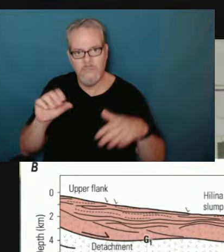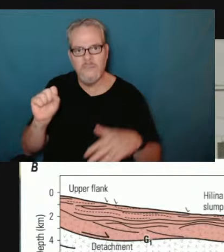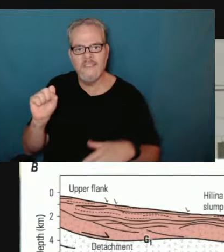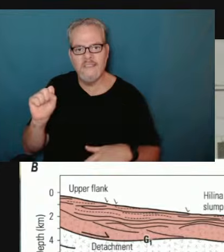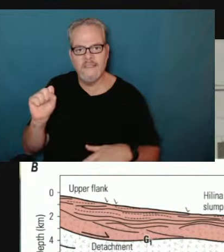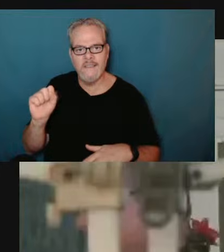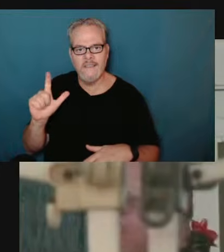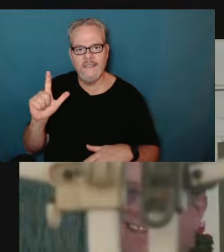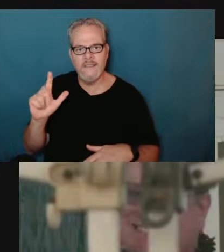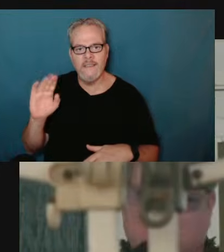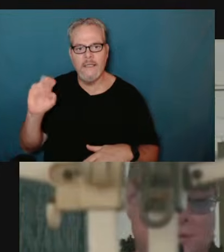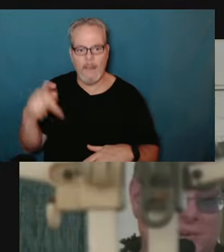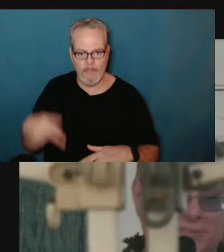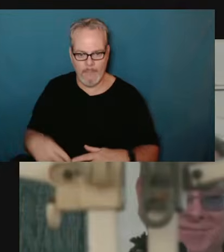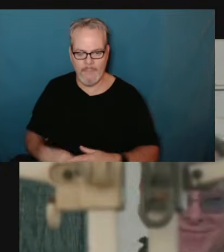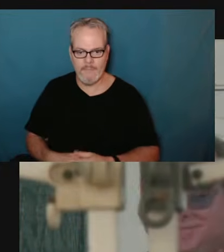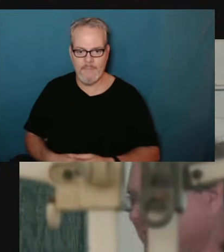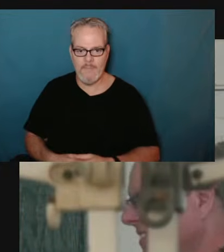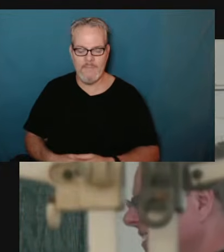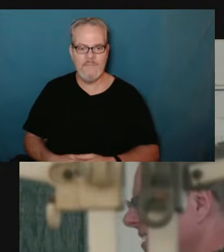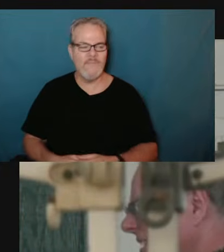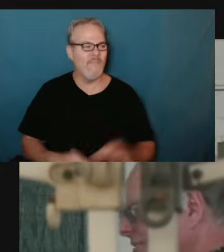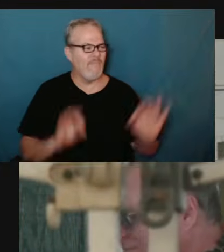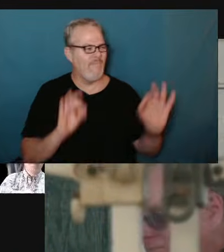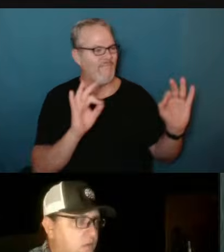okay. Thank you, everyone.